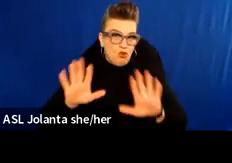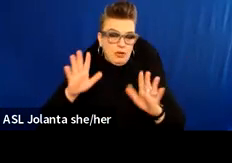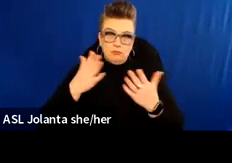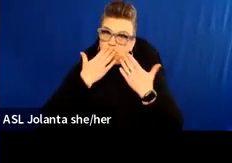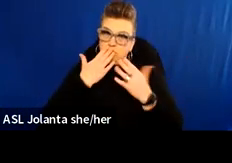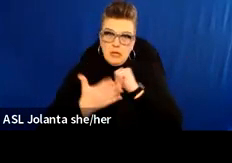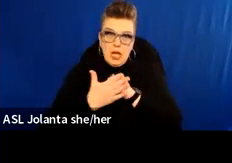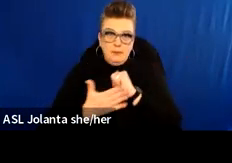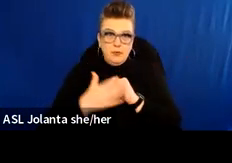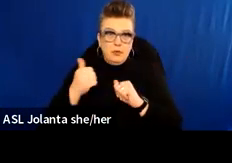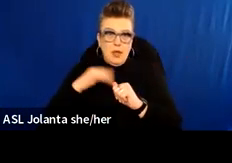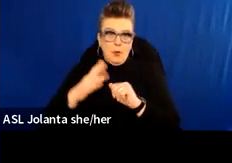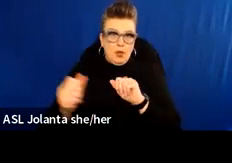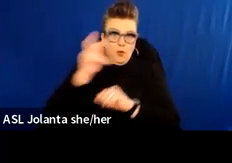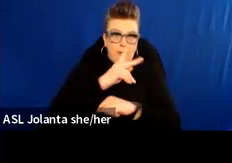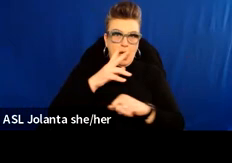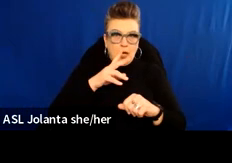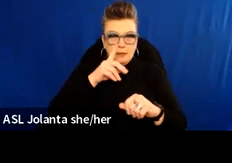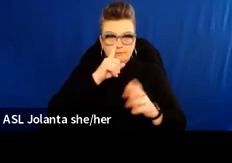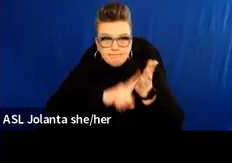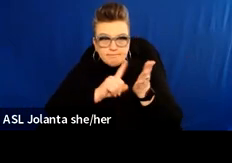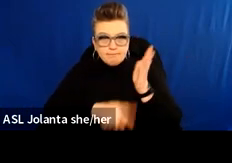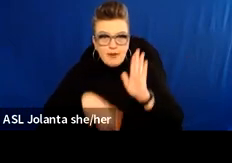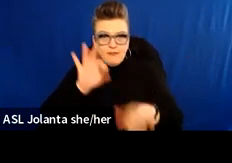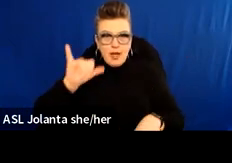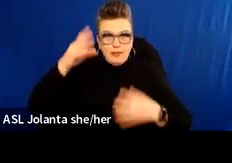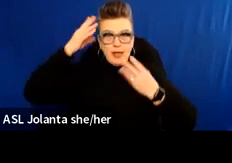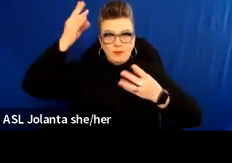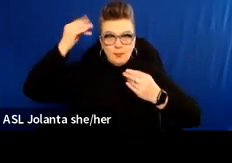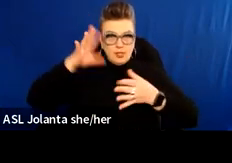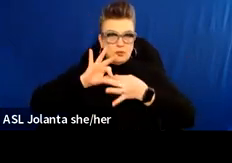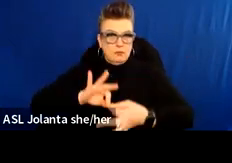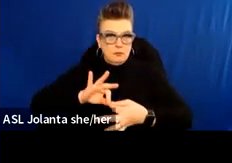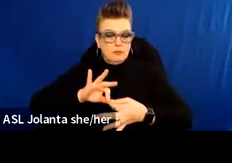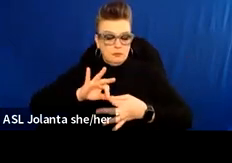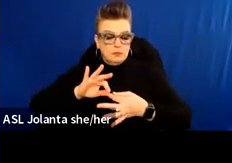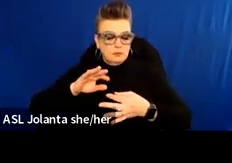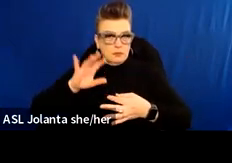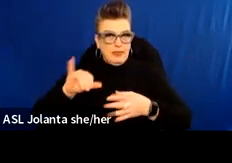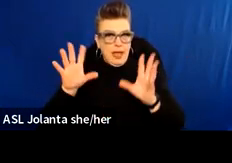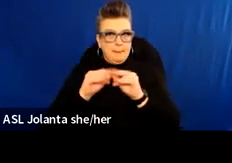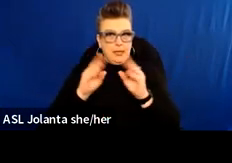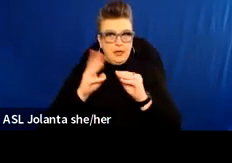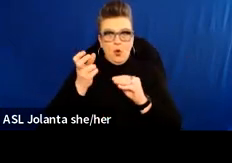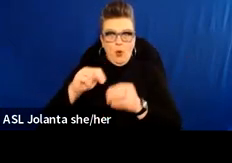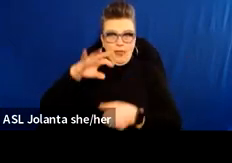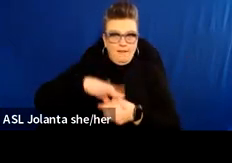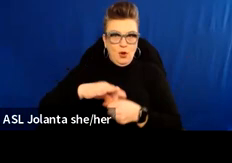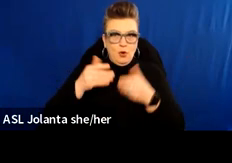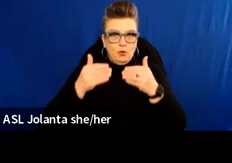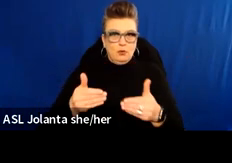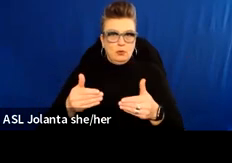see if i can find the information on um look up the information up for that meeting when that vote was taken